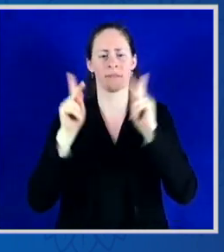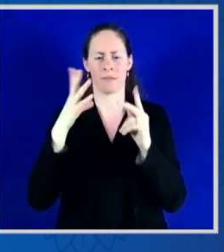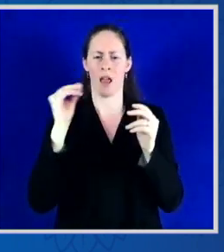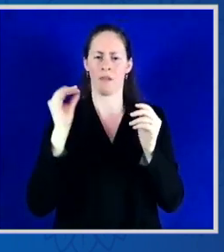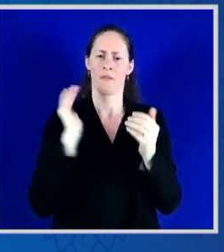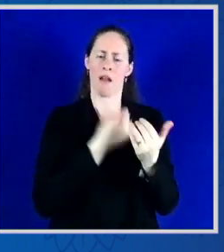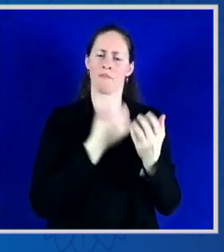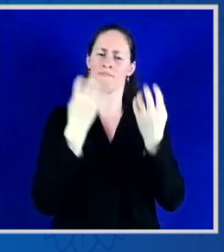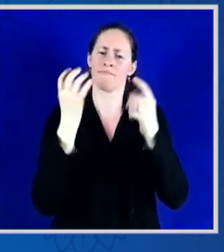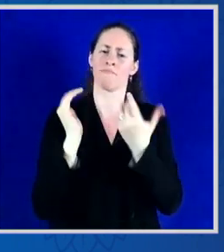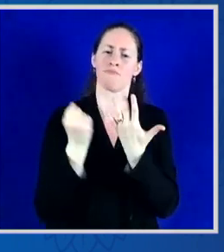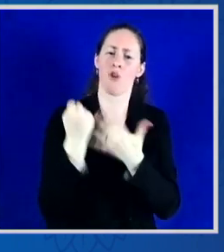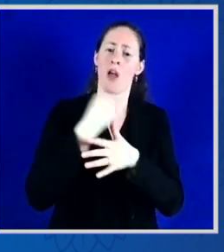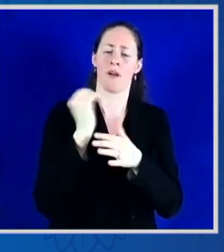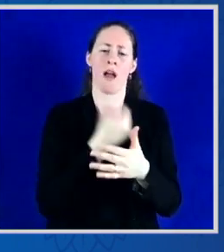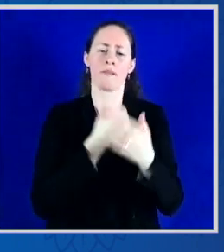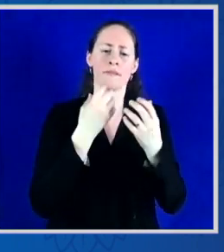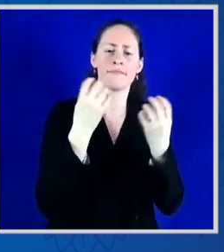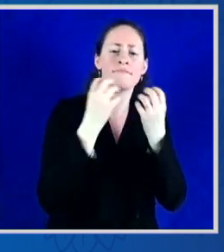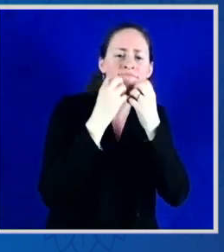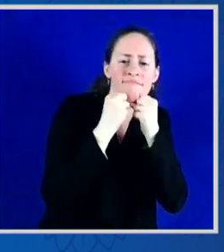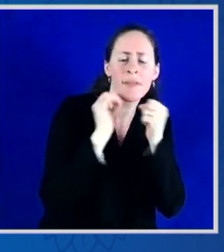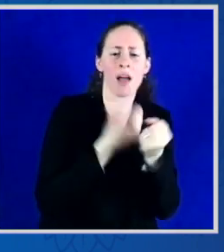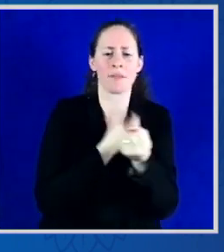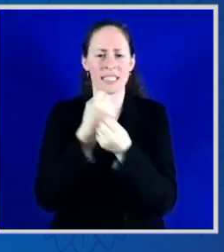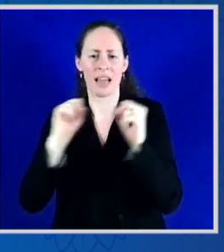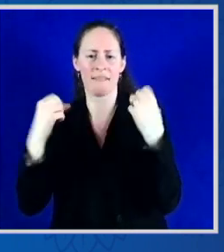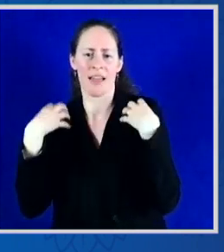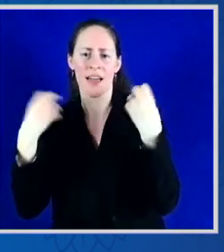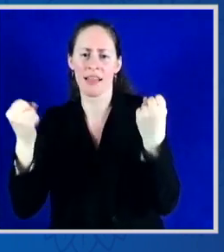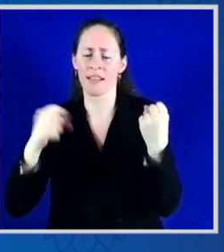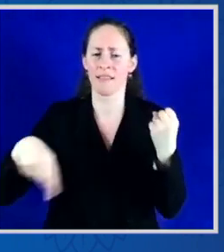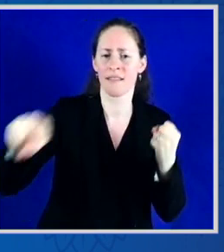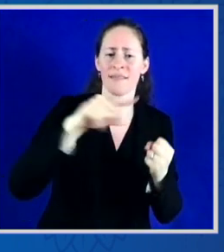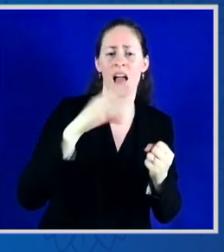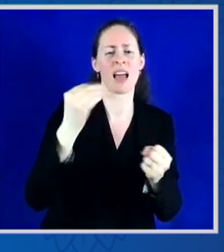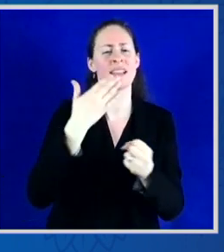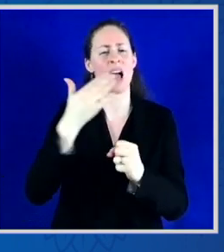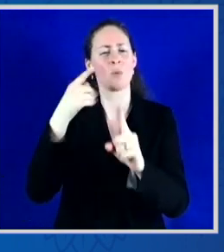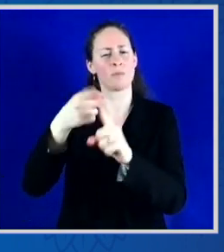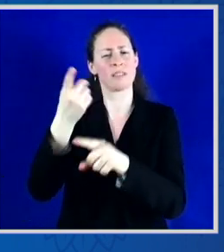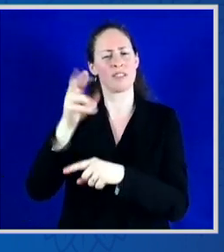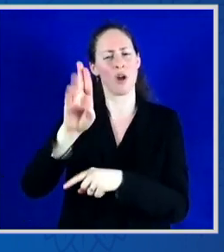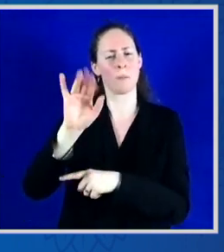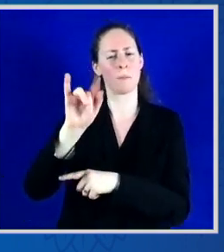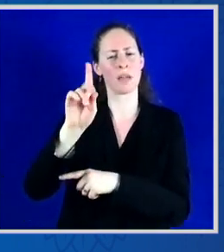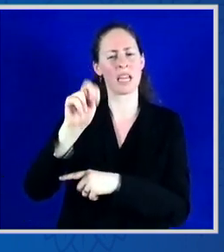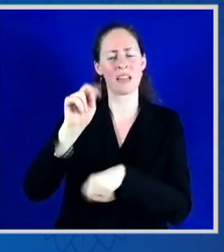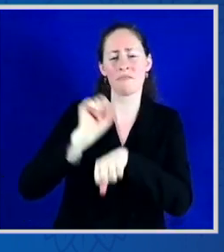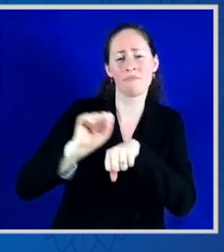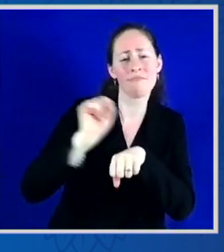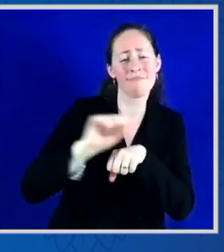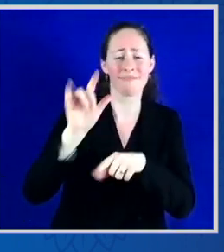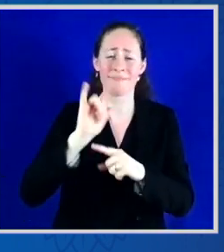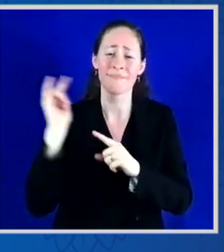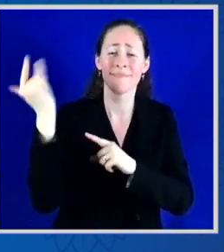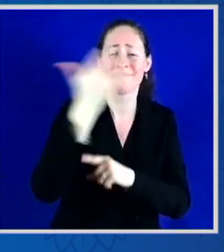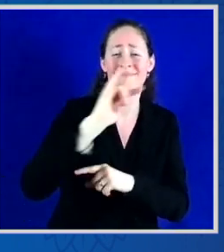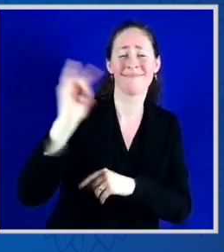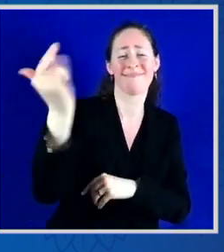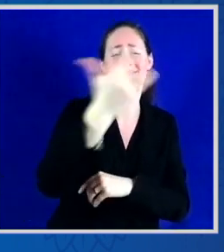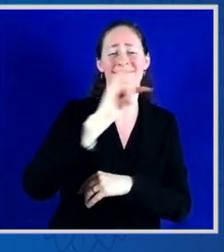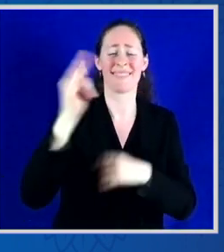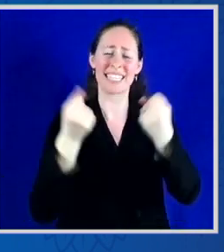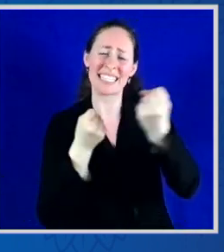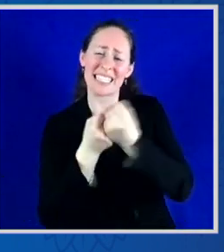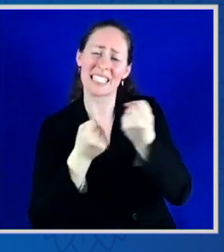lives. And Dr. B, I just want to thank you for all of the hard work that you're doing flying across this country and advocating and making a